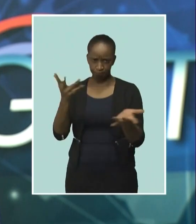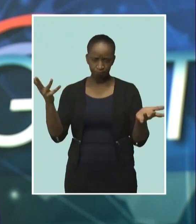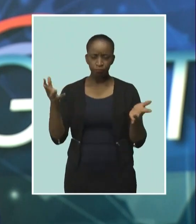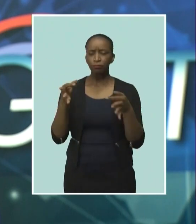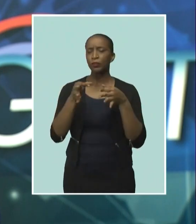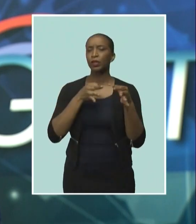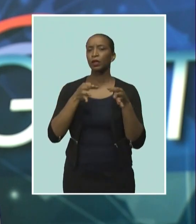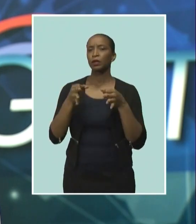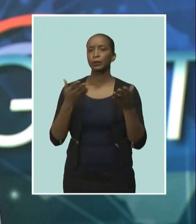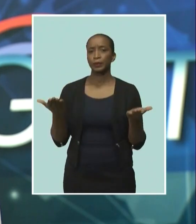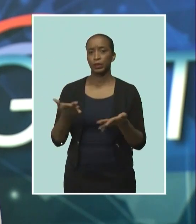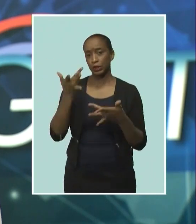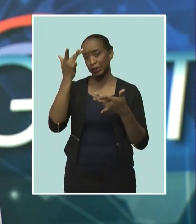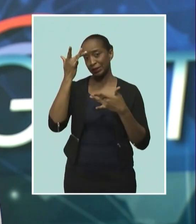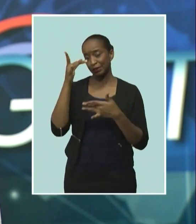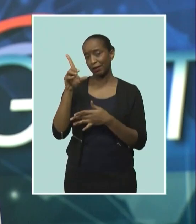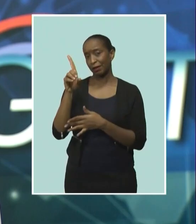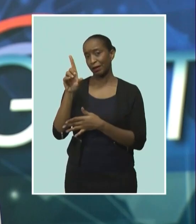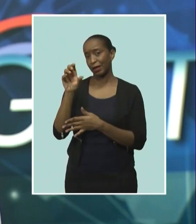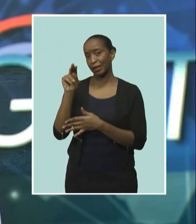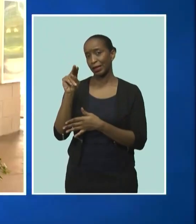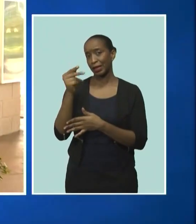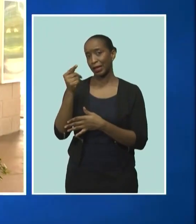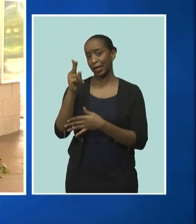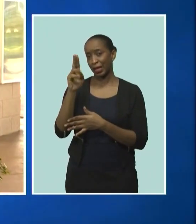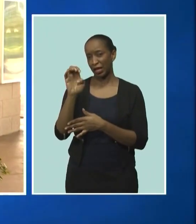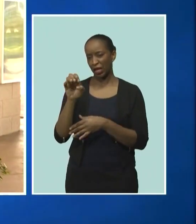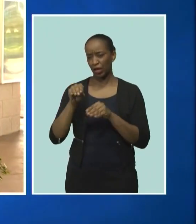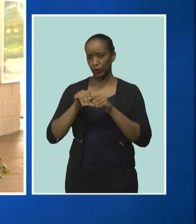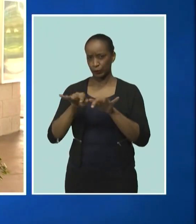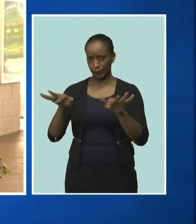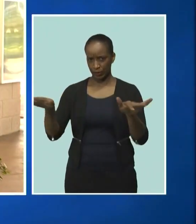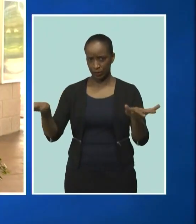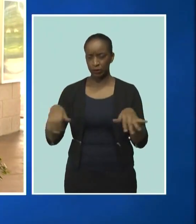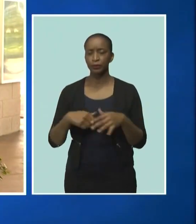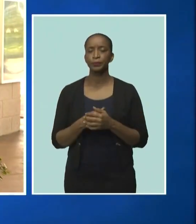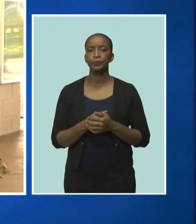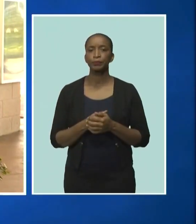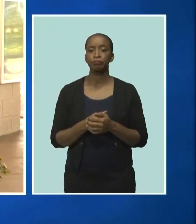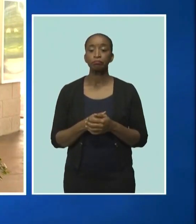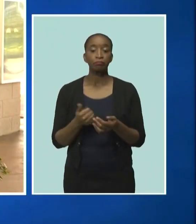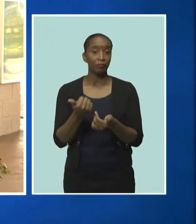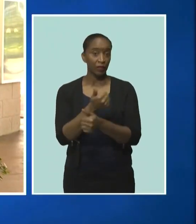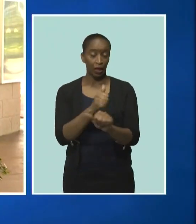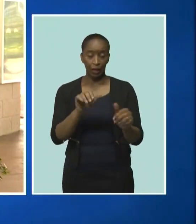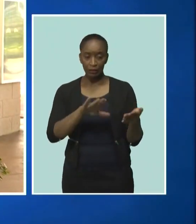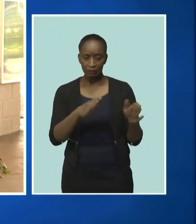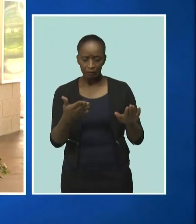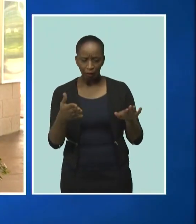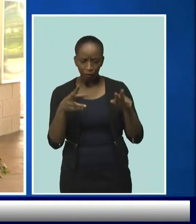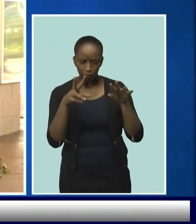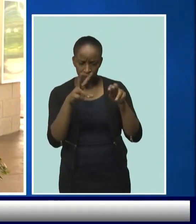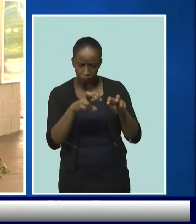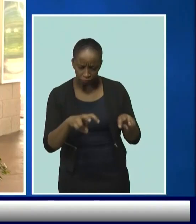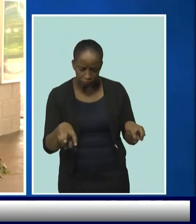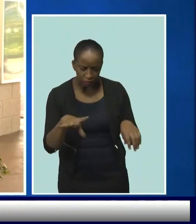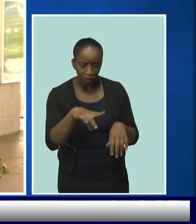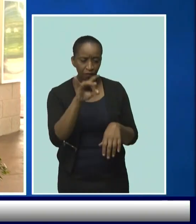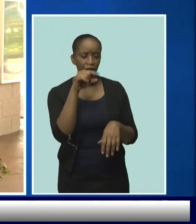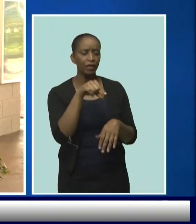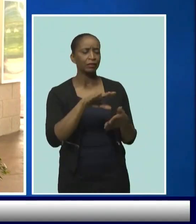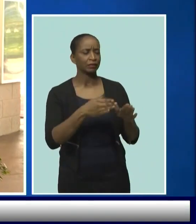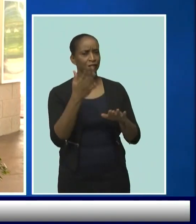Barbados. Sharika Griffith reports. No suspected or confirmed deaths of dengue. Chief Medical Officer Dr. the